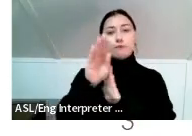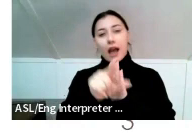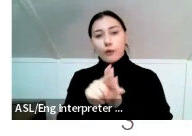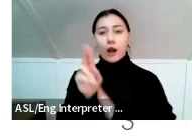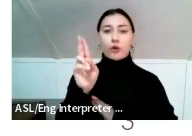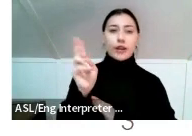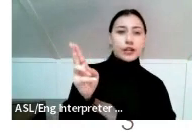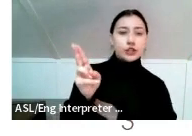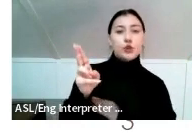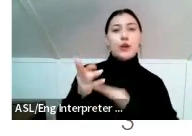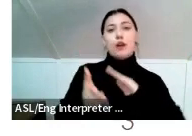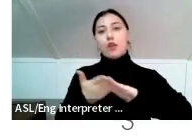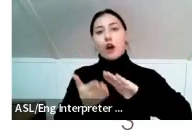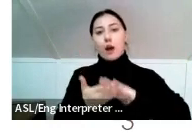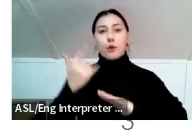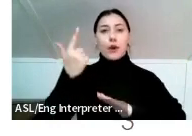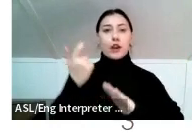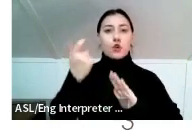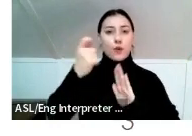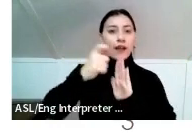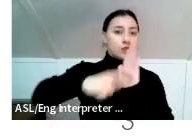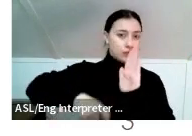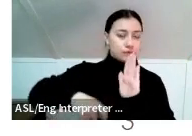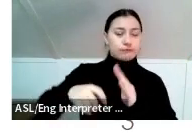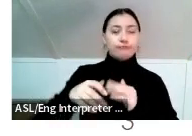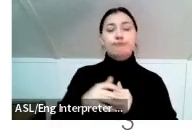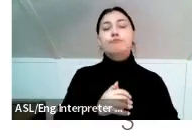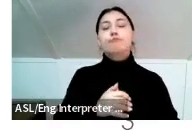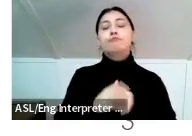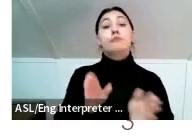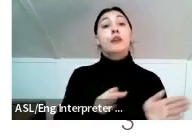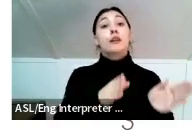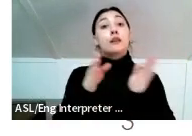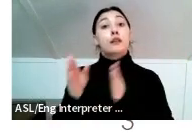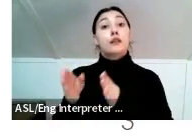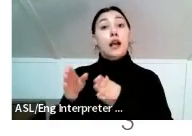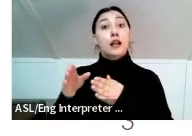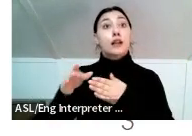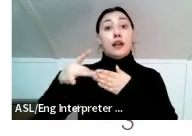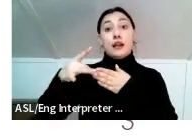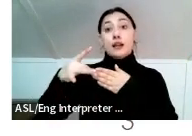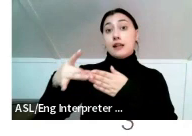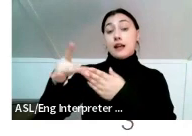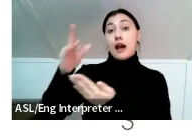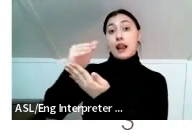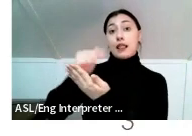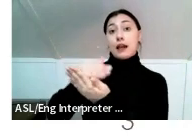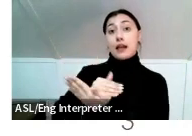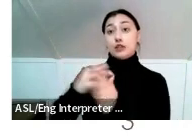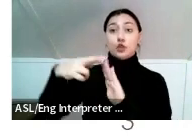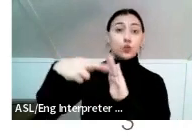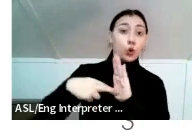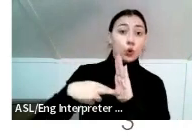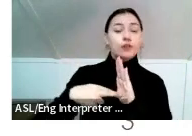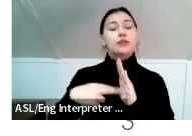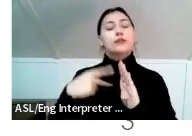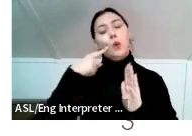grants for organizations program. We'll then move on to our guidelines, starting with the eligibility